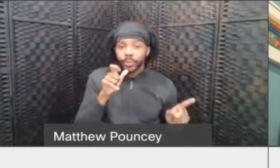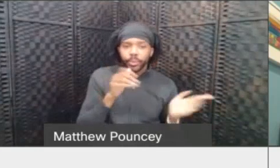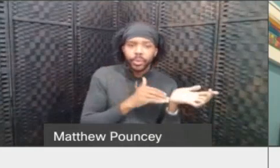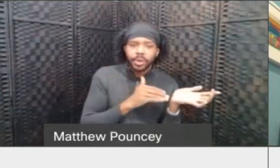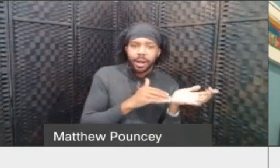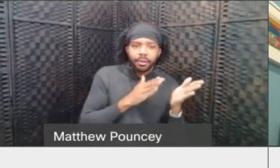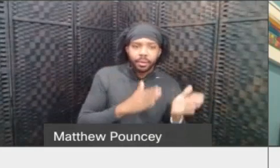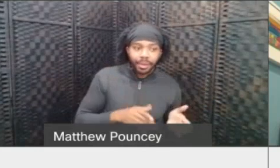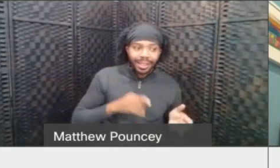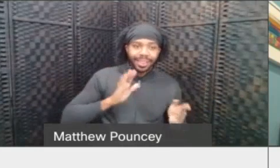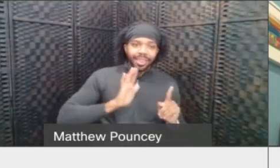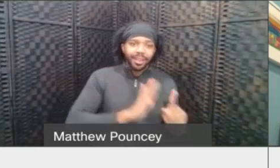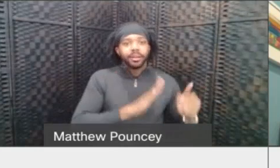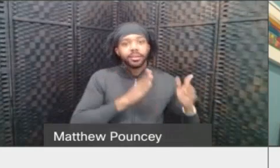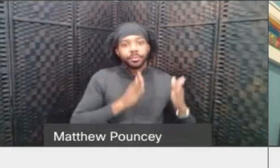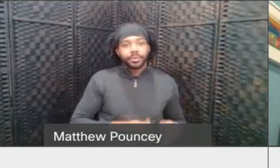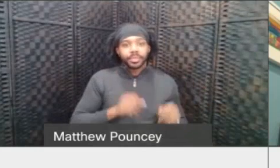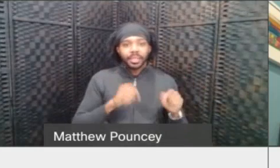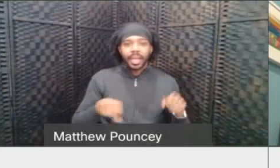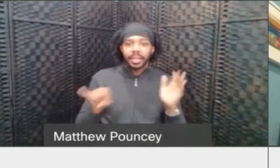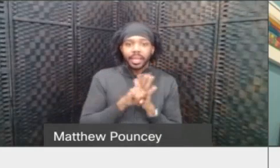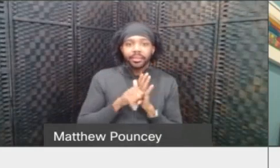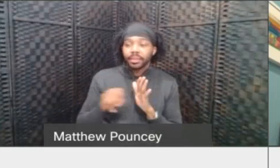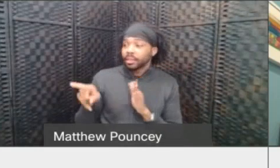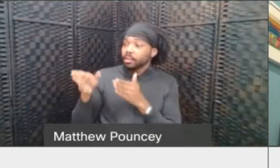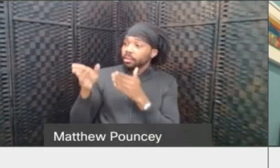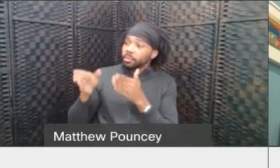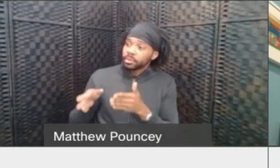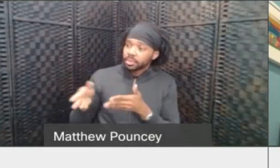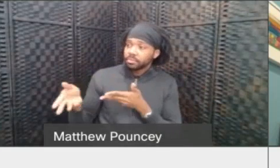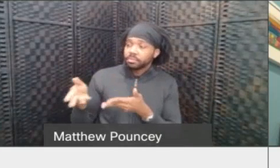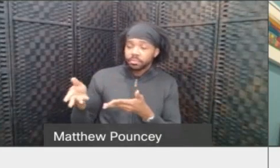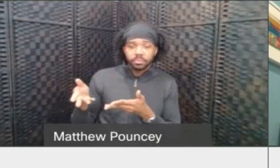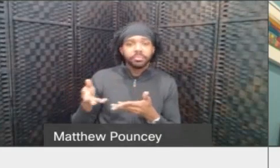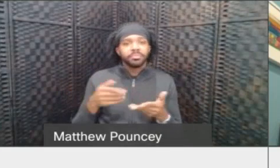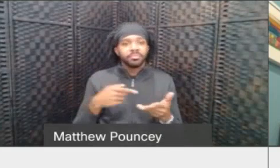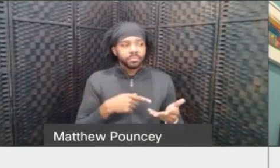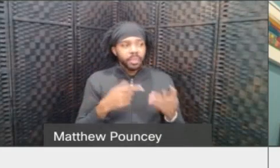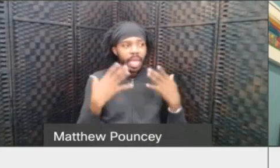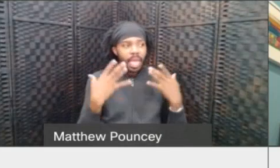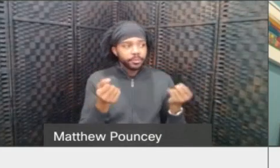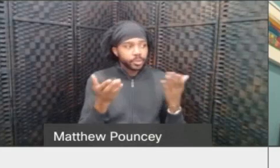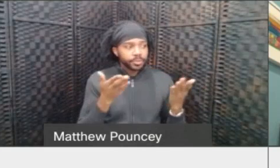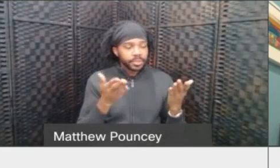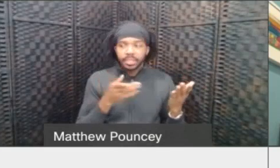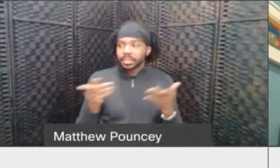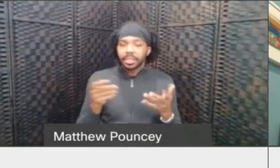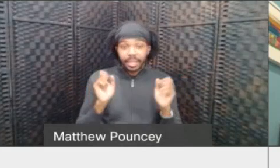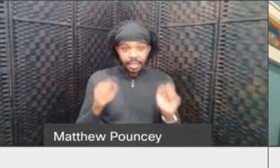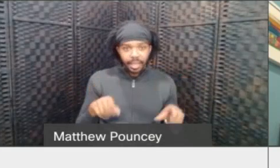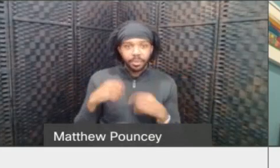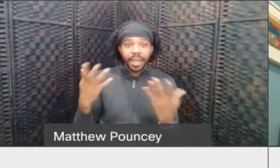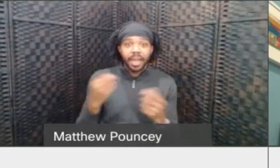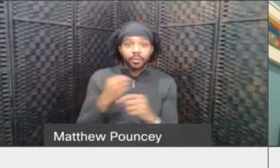can indicate whether a particular health service can effectively be provided